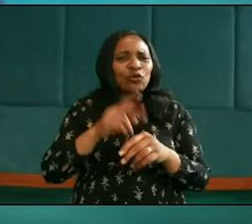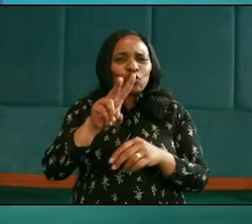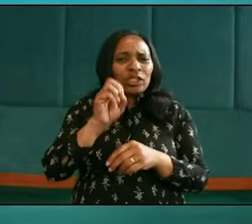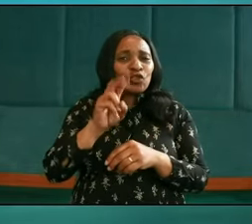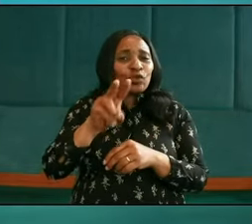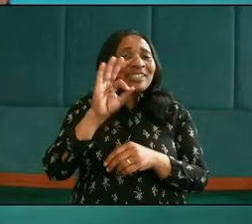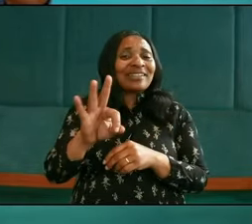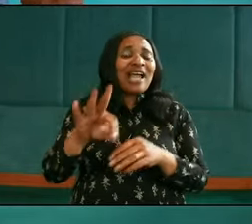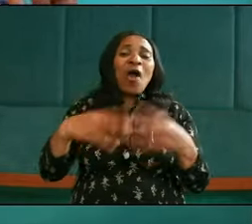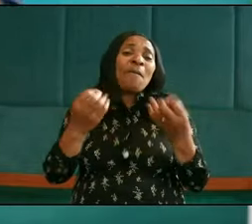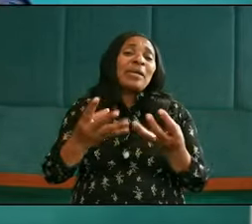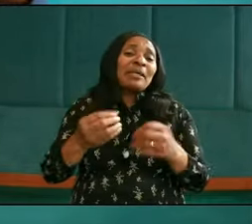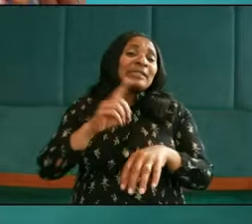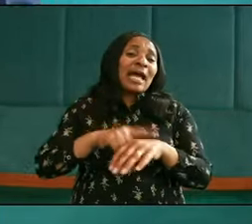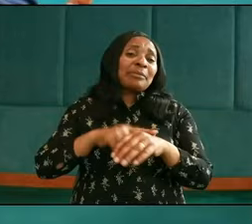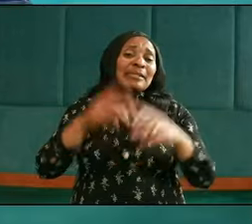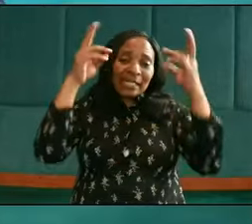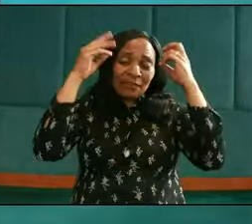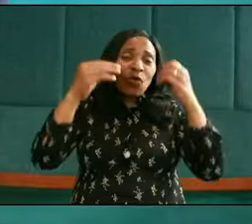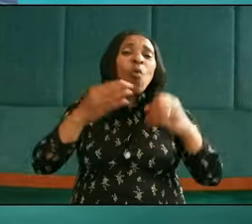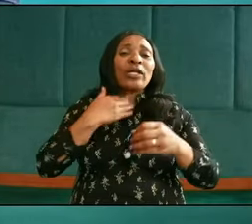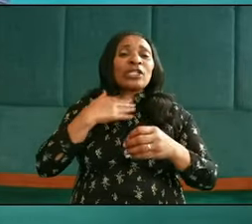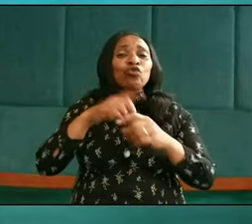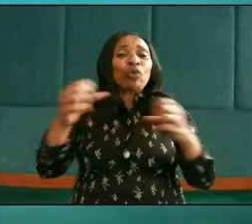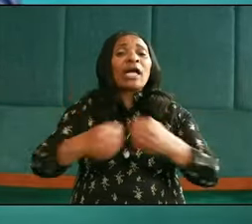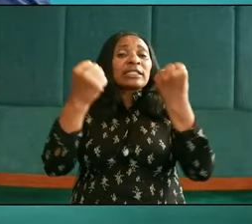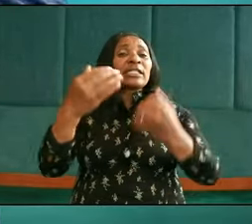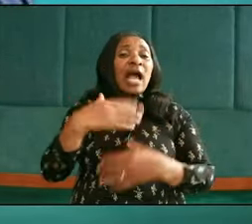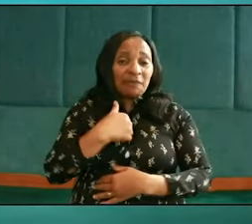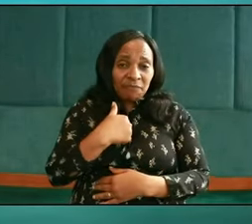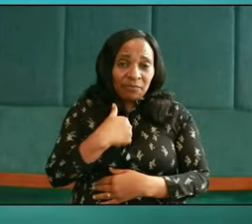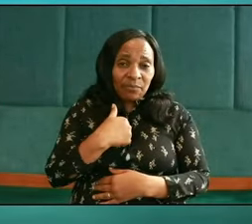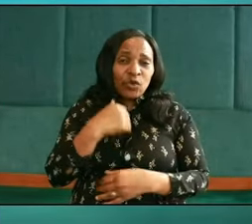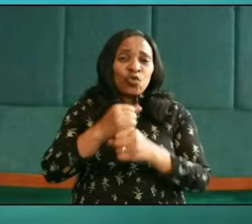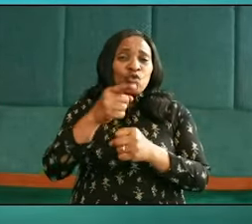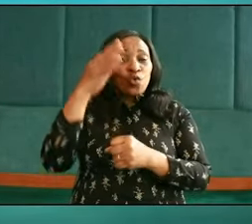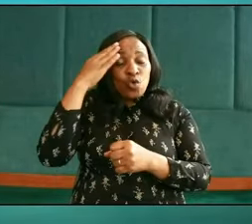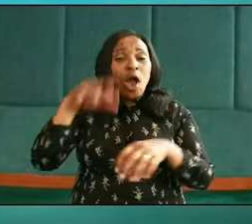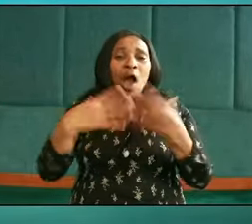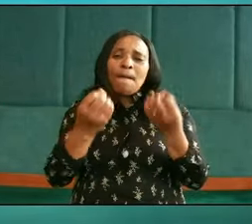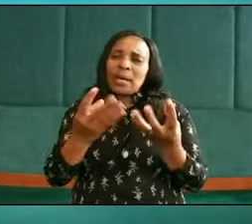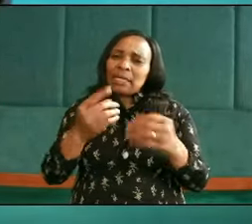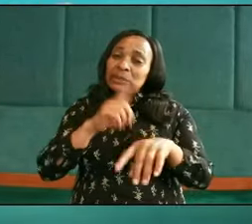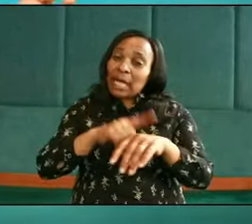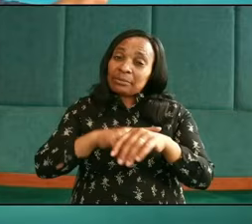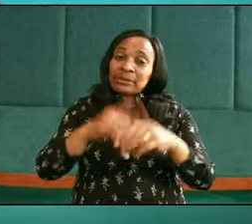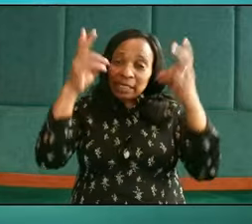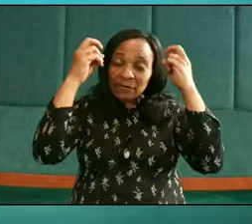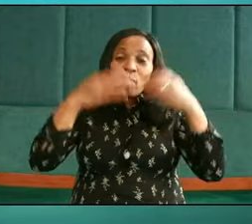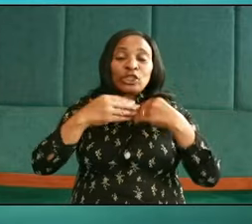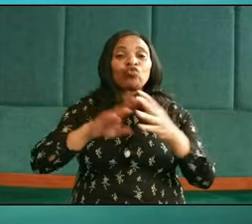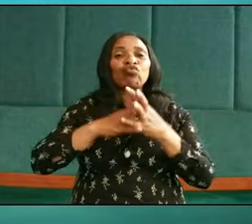many times the devil would have wanted you to get an accident and die? Do you know how many times the devil would have wanted you to lose